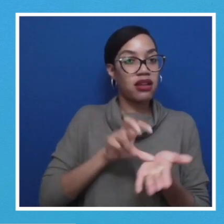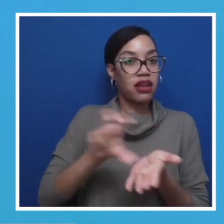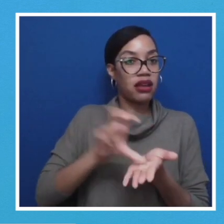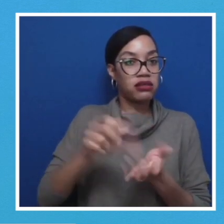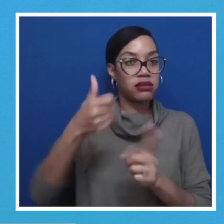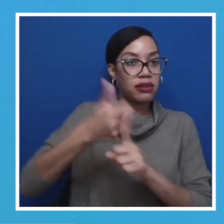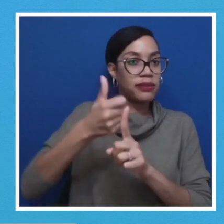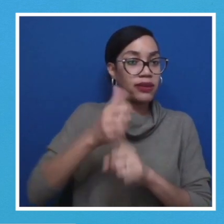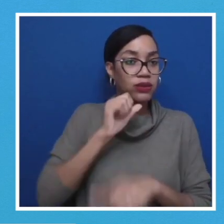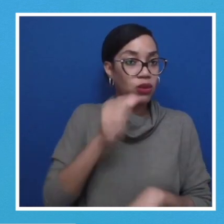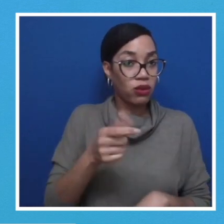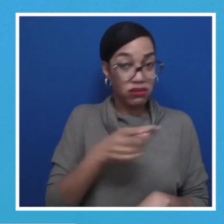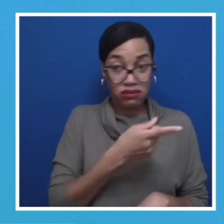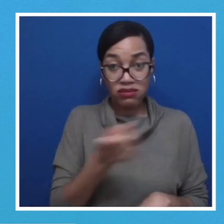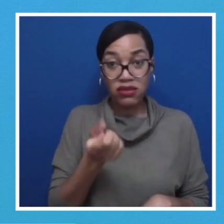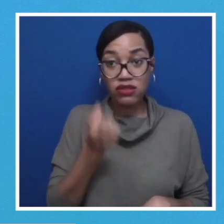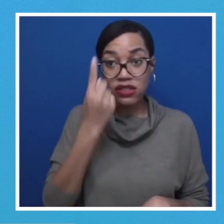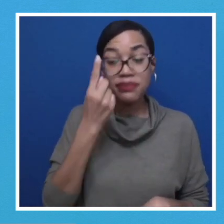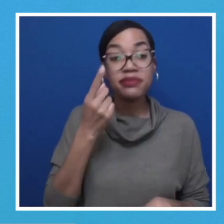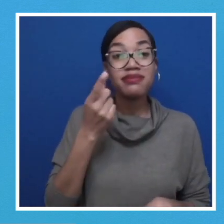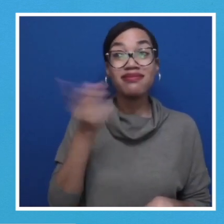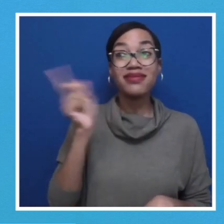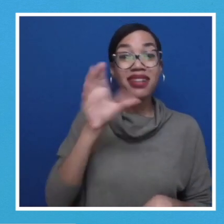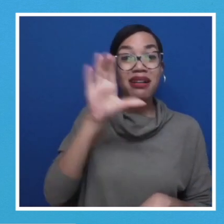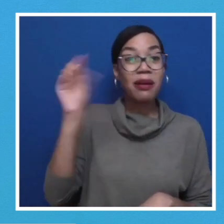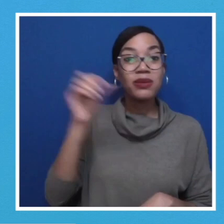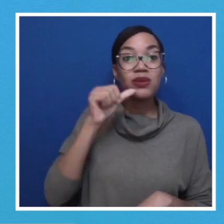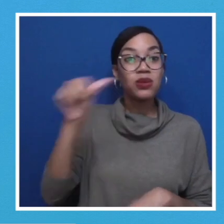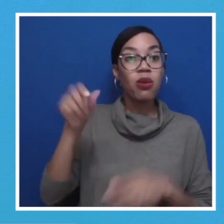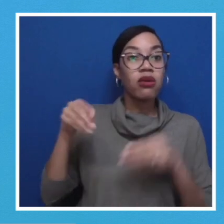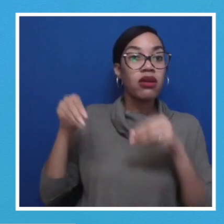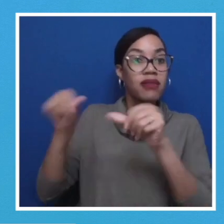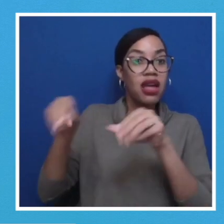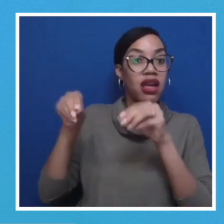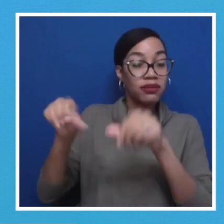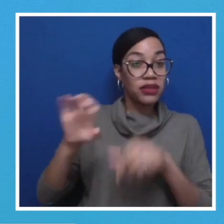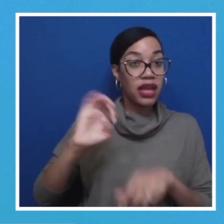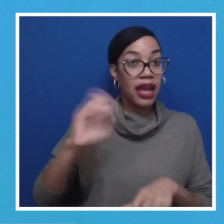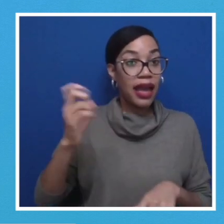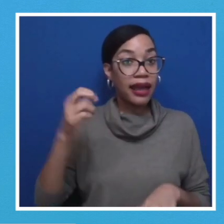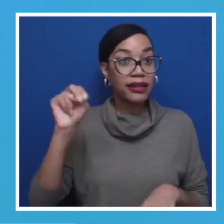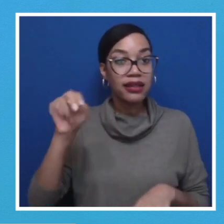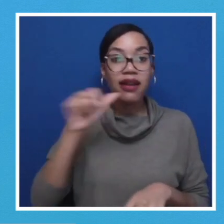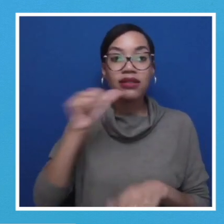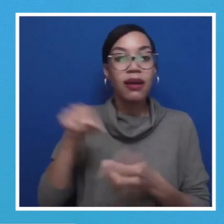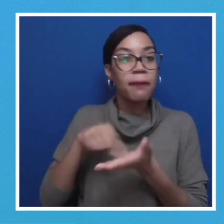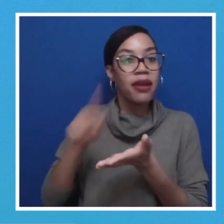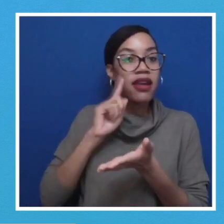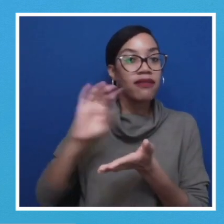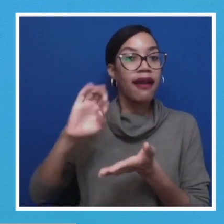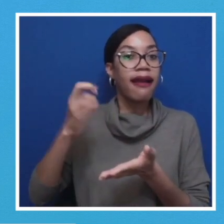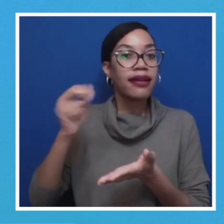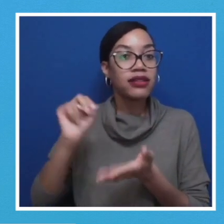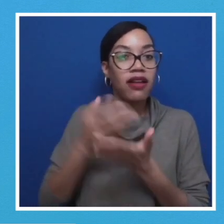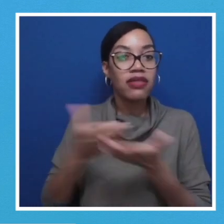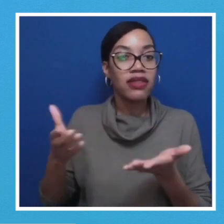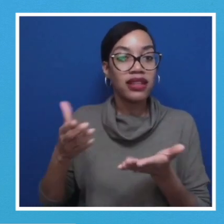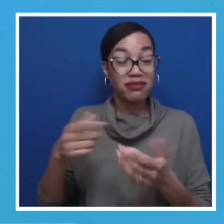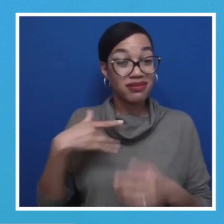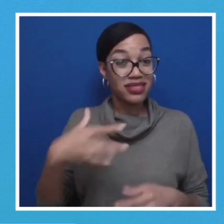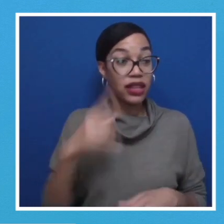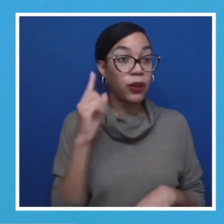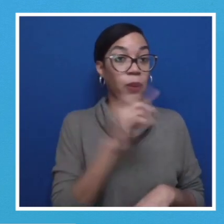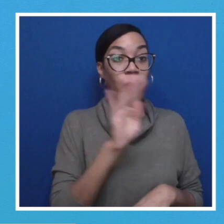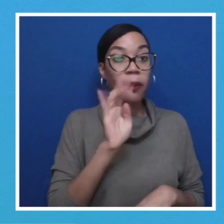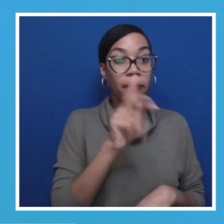really understands that. These companies don't finance, Exxon doesn't finance Exxon things. They go to banks and they get money from banks